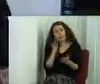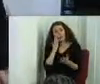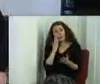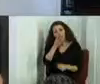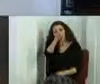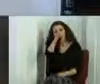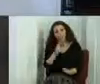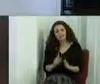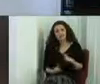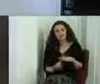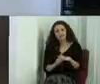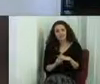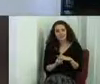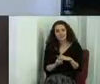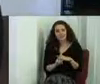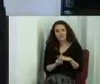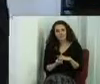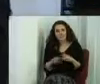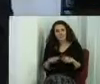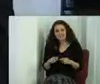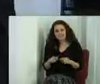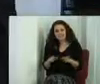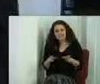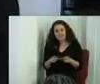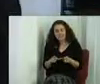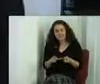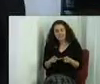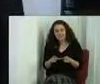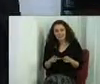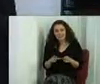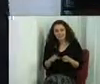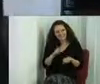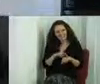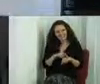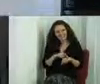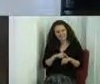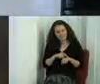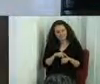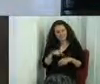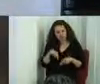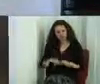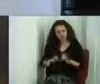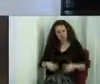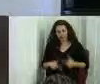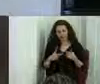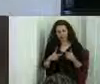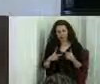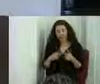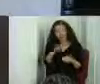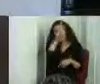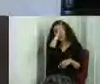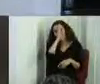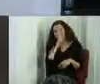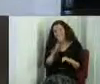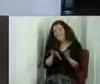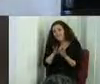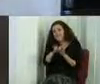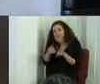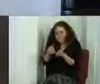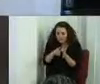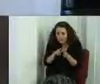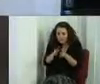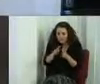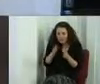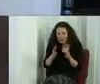very small places of life. That somehow God finds a way through the crisis to help us through to the other